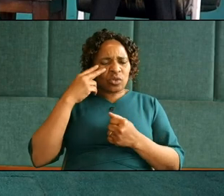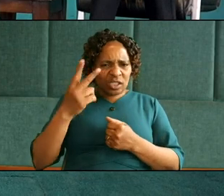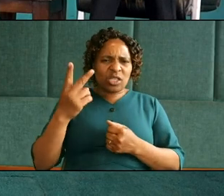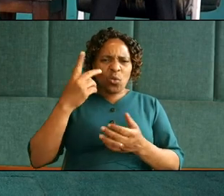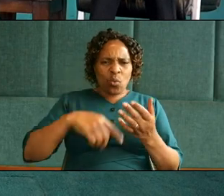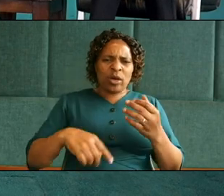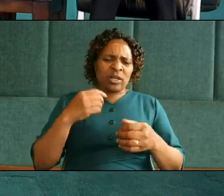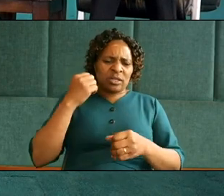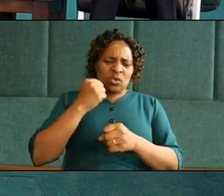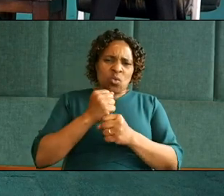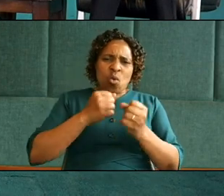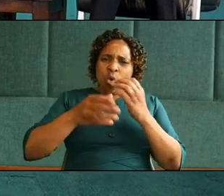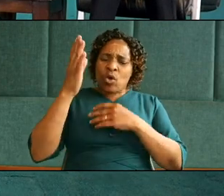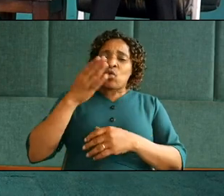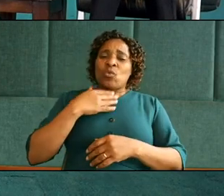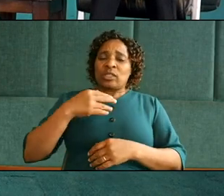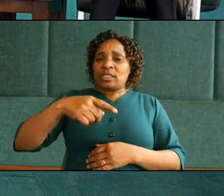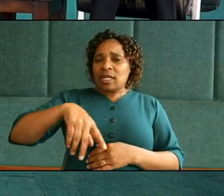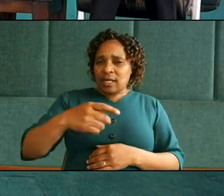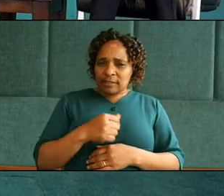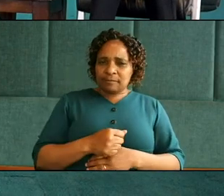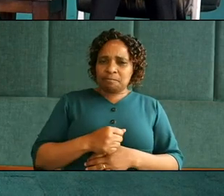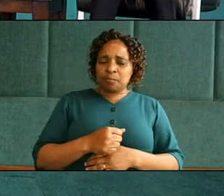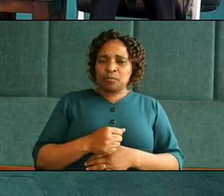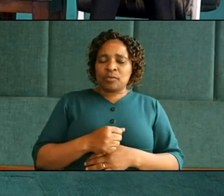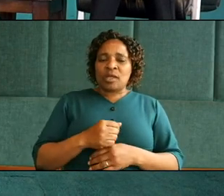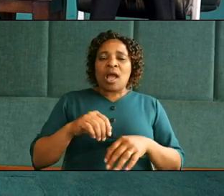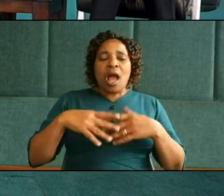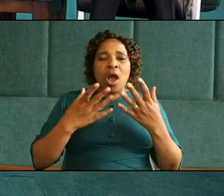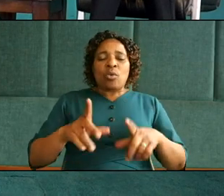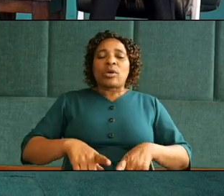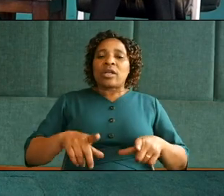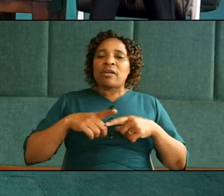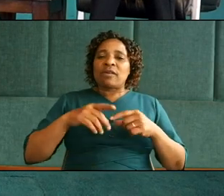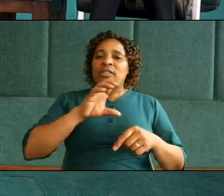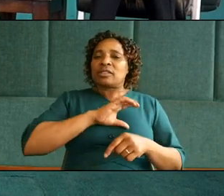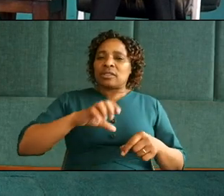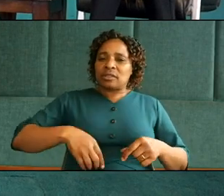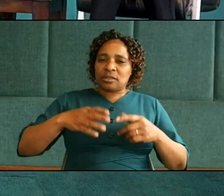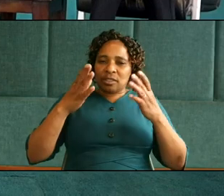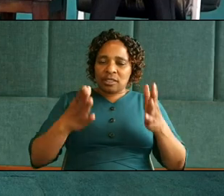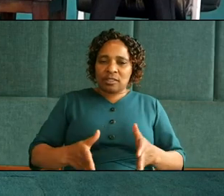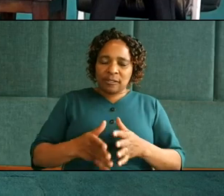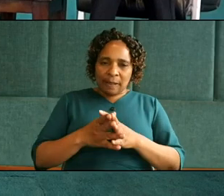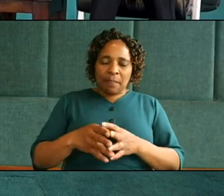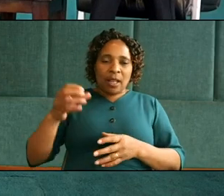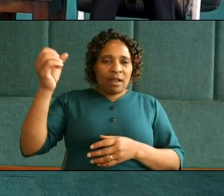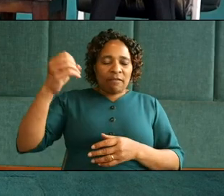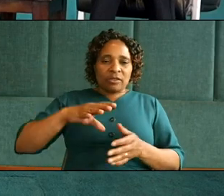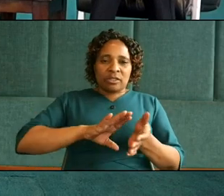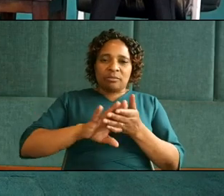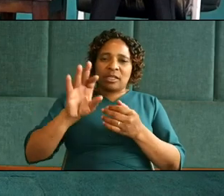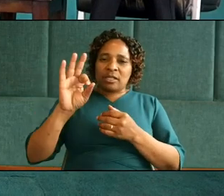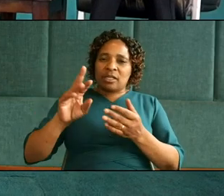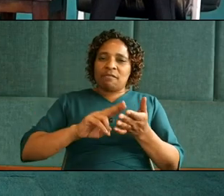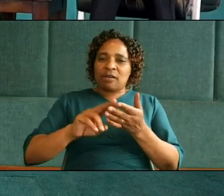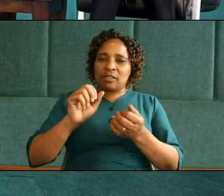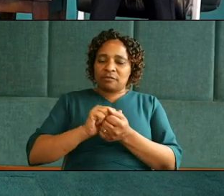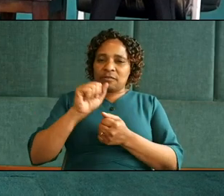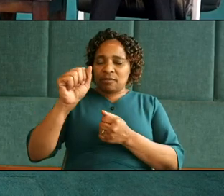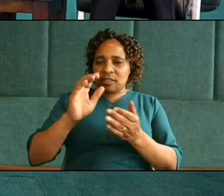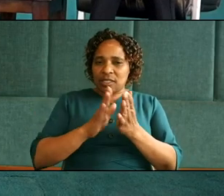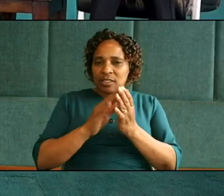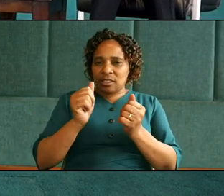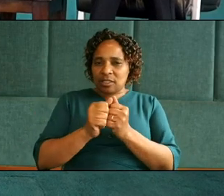what does God want for us in terms of how we live as Christians. Revelation chapter 3, verse 15 and